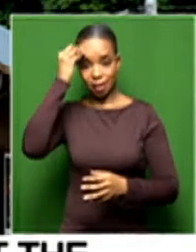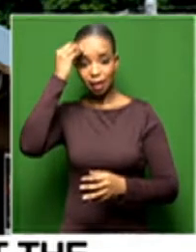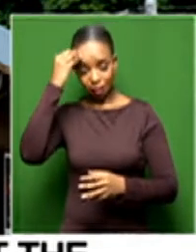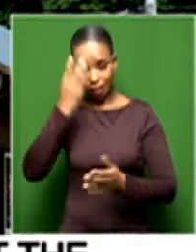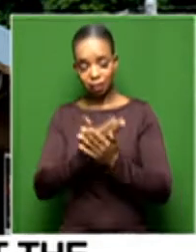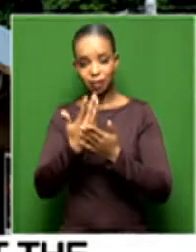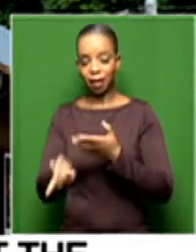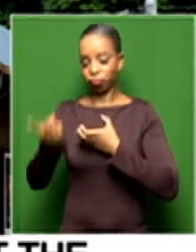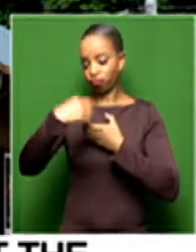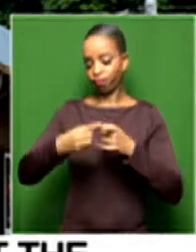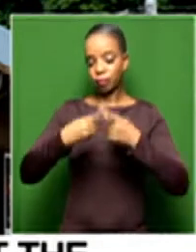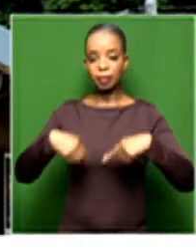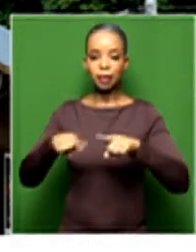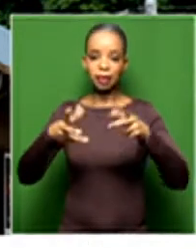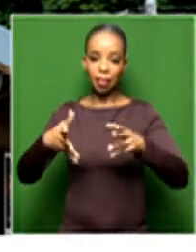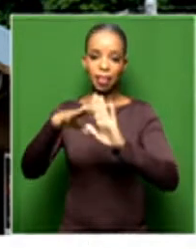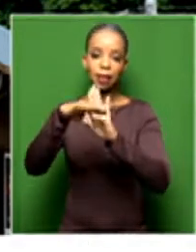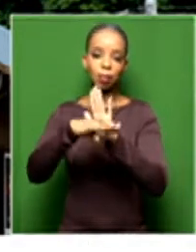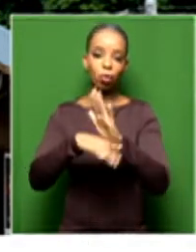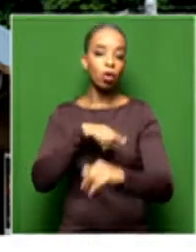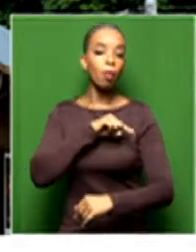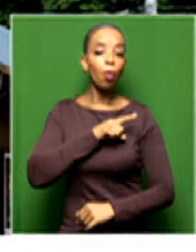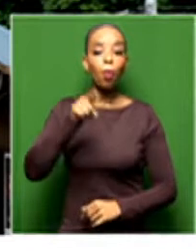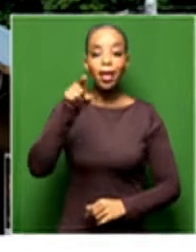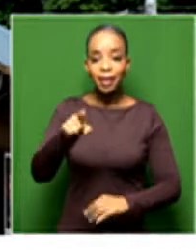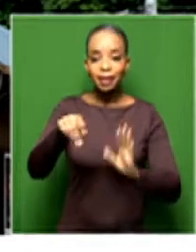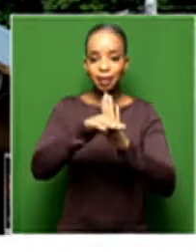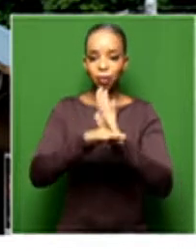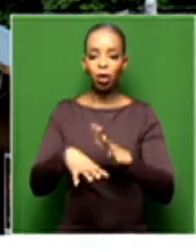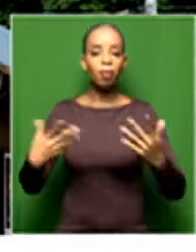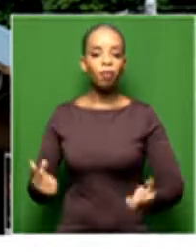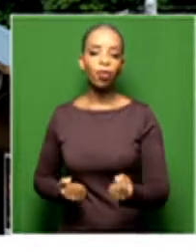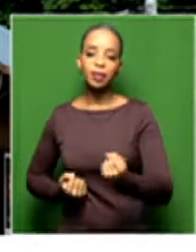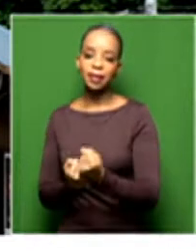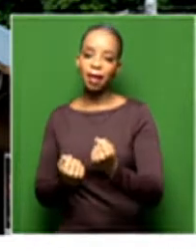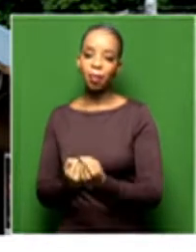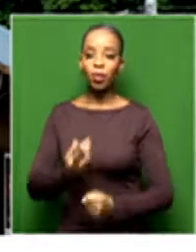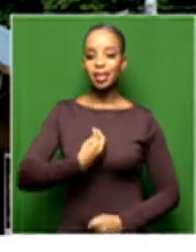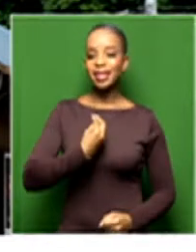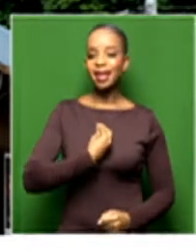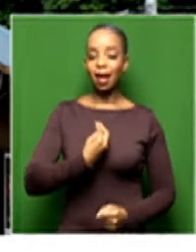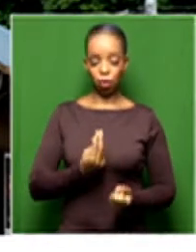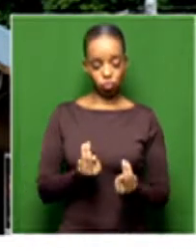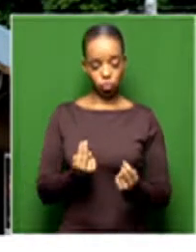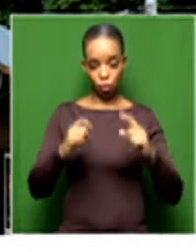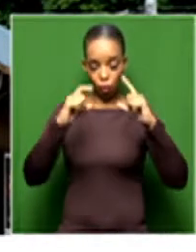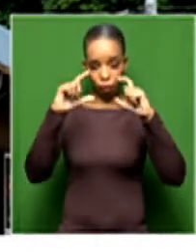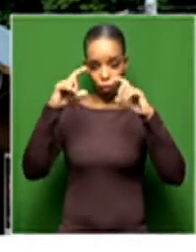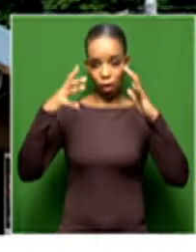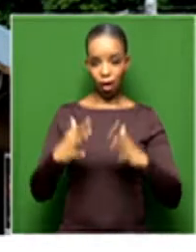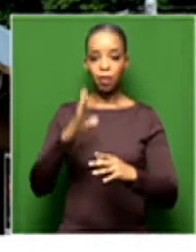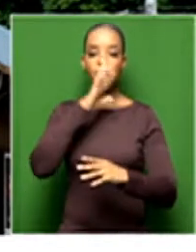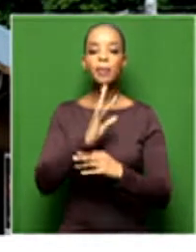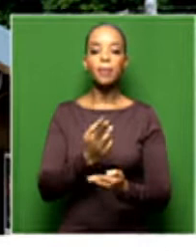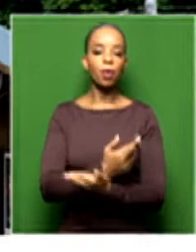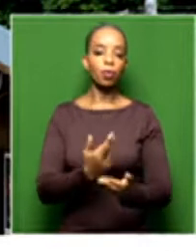So we like I indicated before, that this is a program basically to support young emerging photographers that will not even have resources to be able to